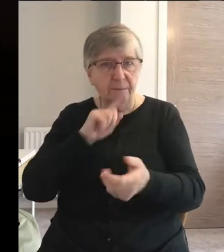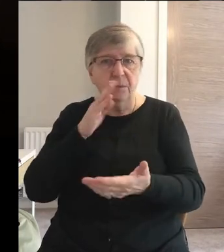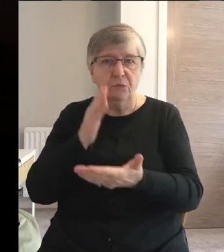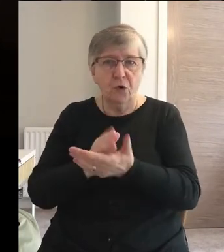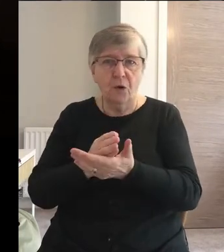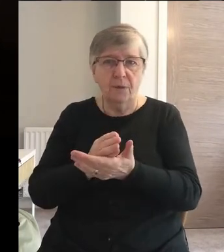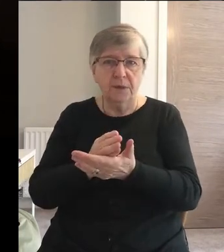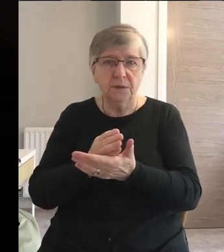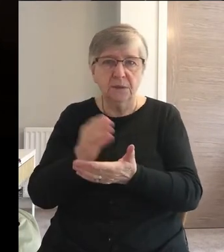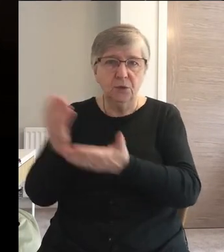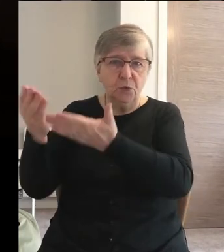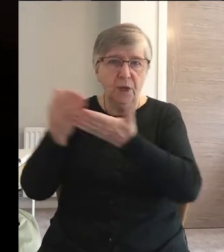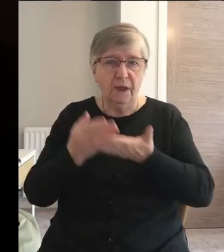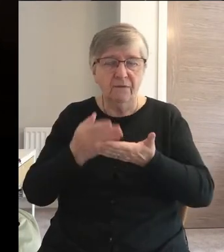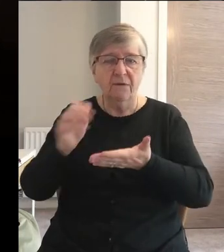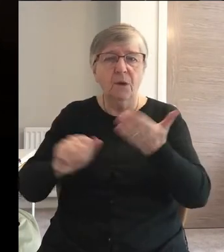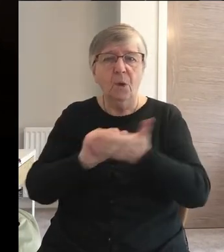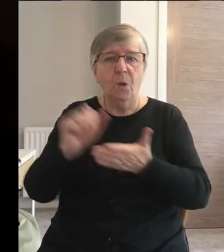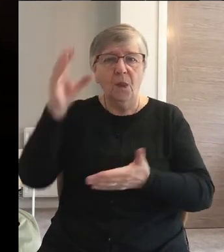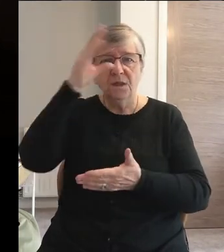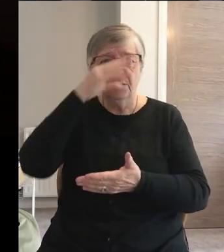Spirit given to his people.